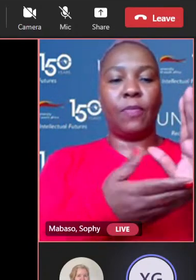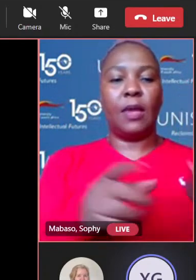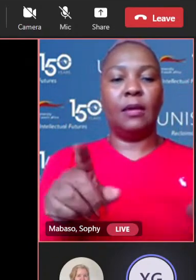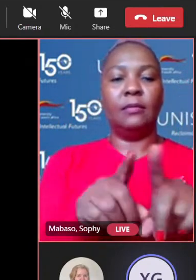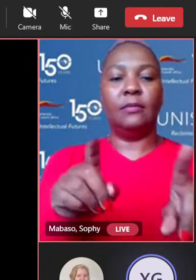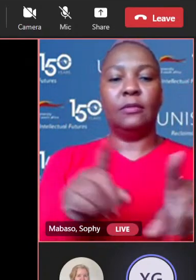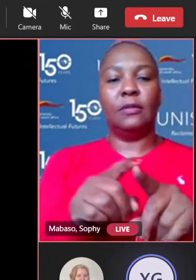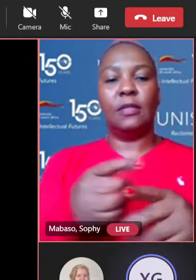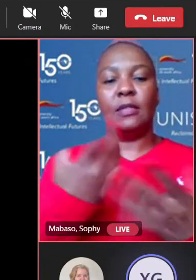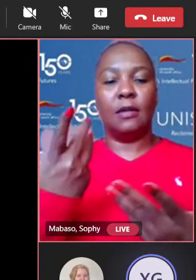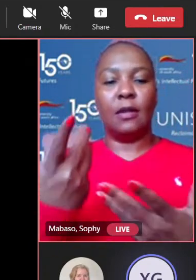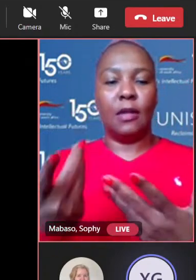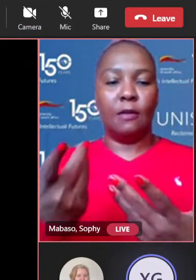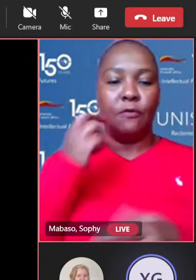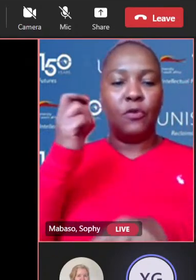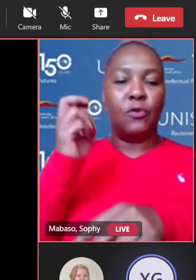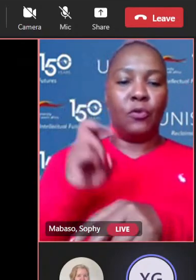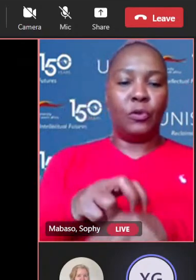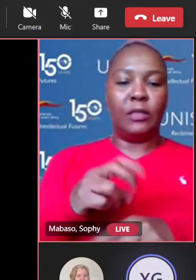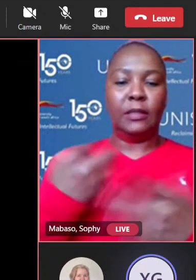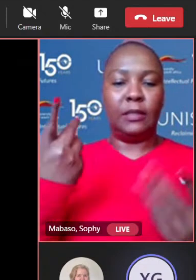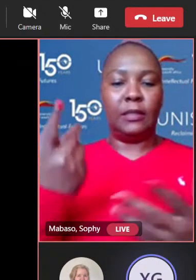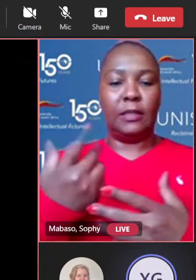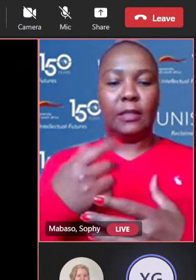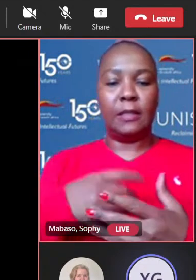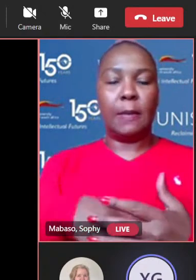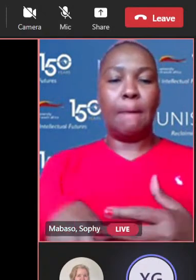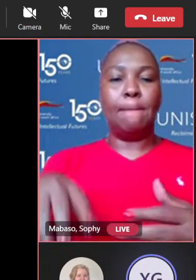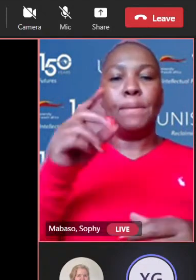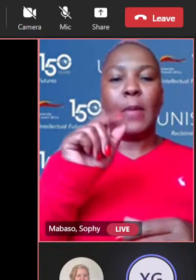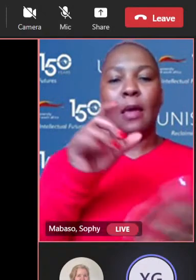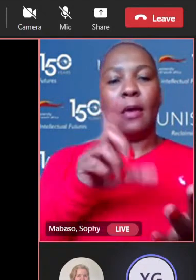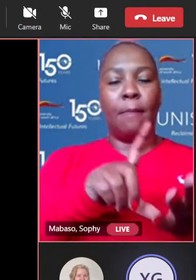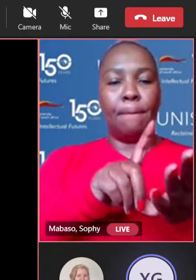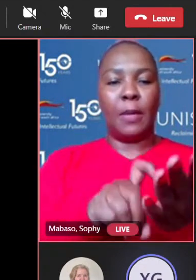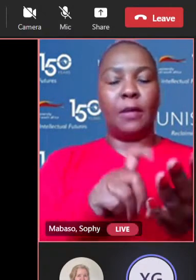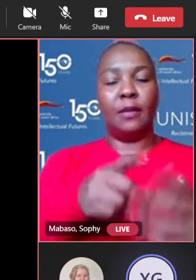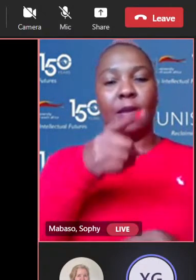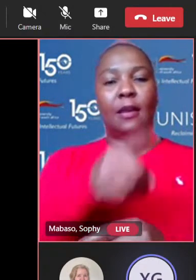remote training or online training, then you will go onto